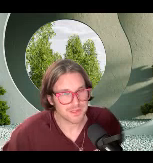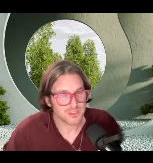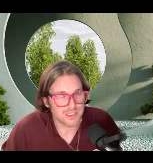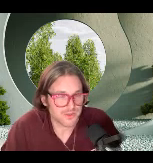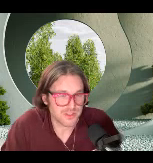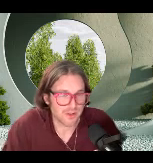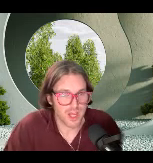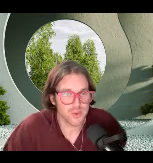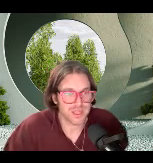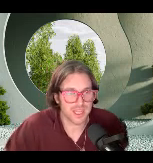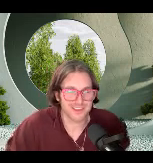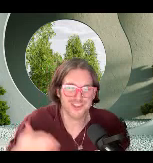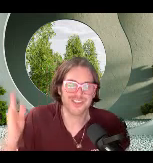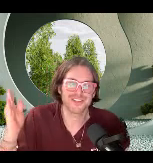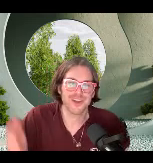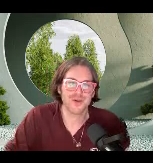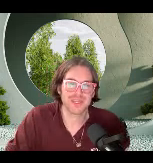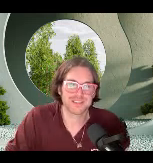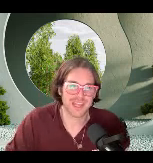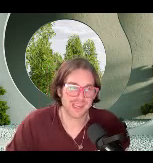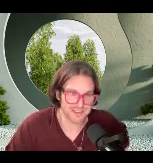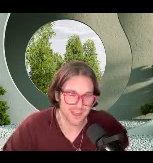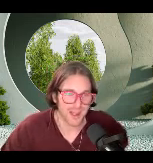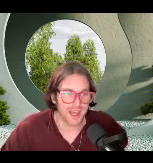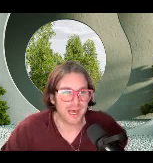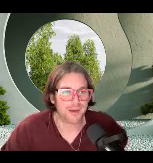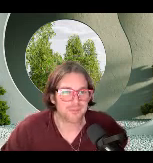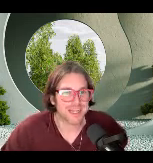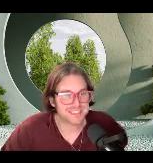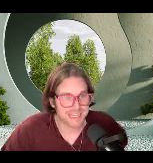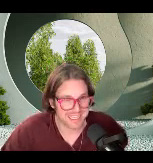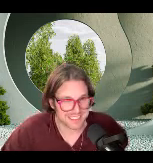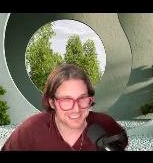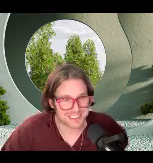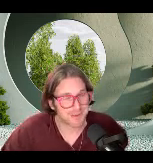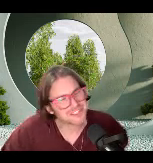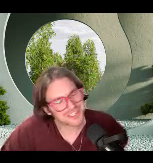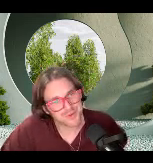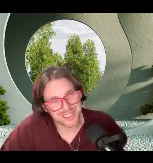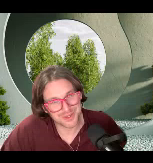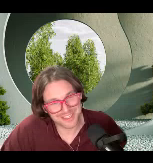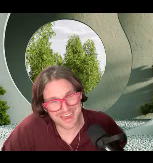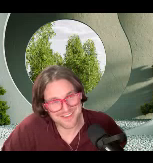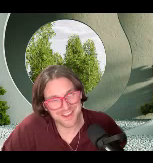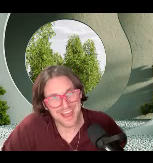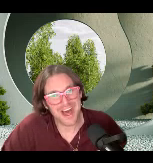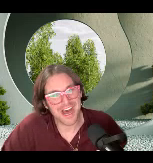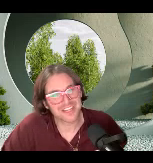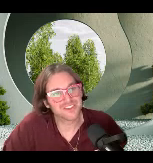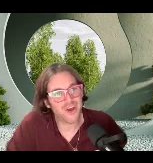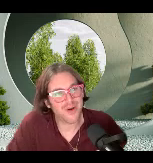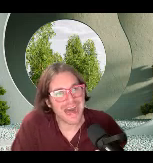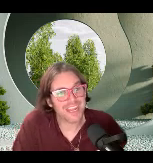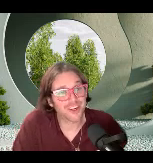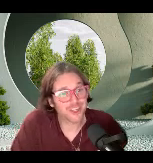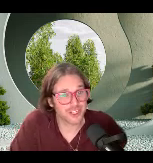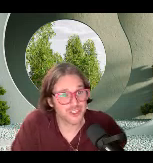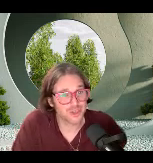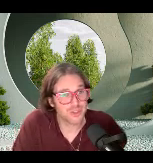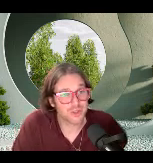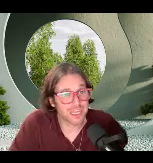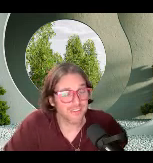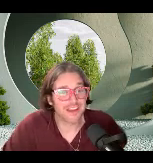as teachers, we've been doing this for so long, we think you should just know these things. That's not the case, especially in 2025. And so